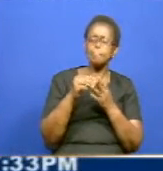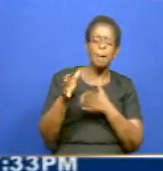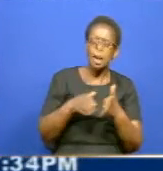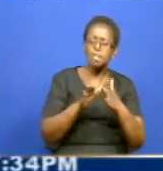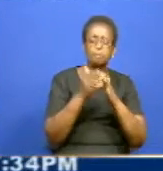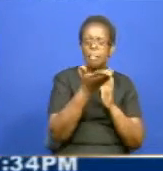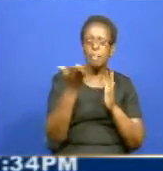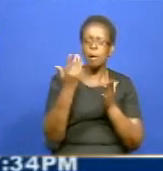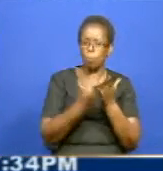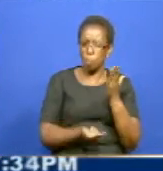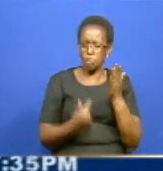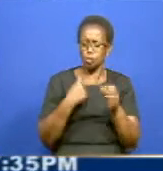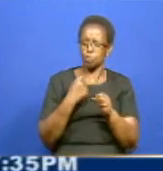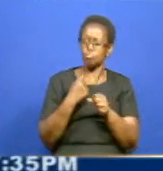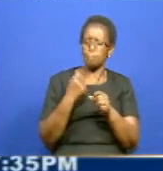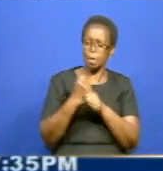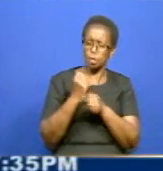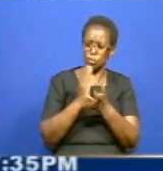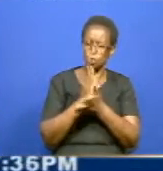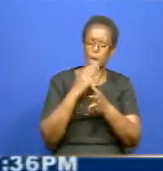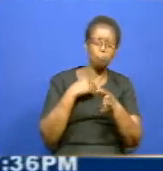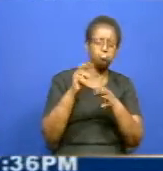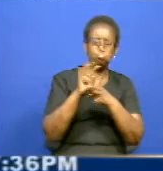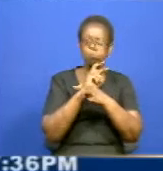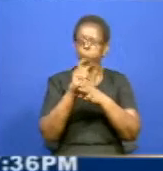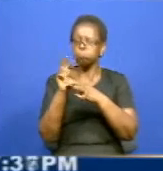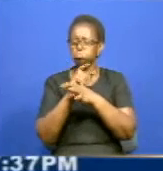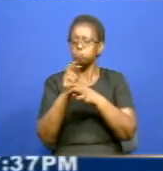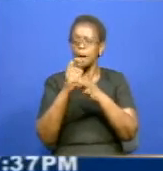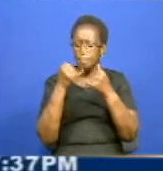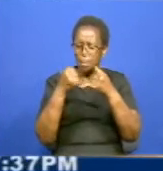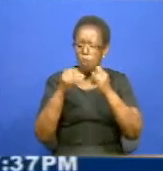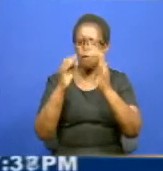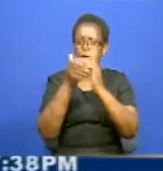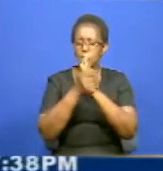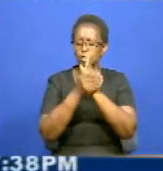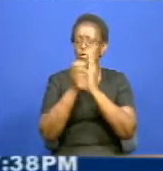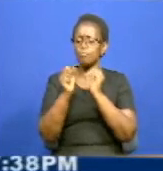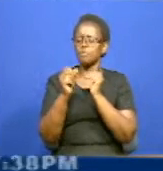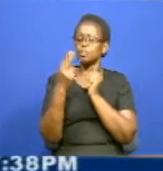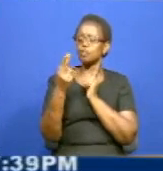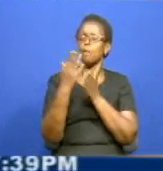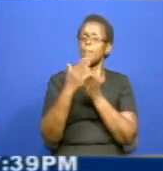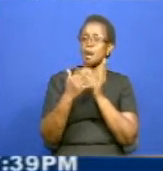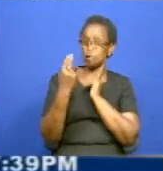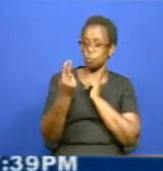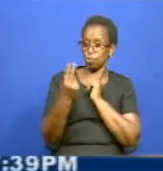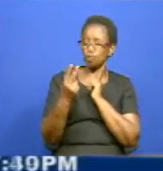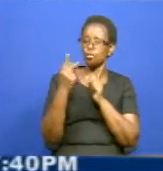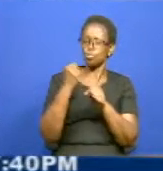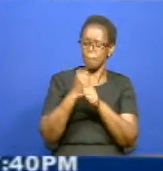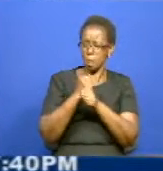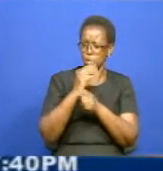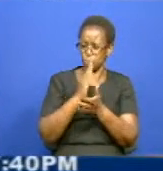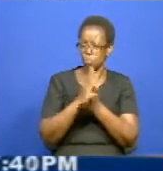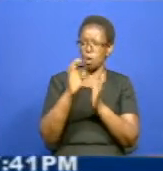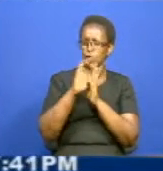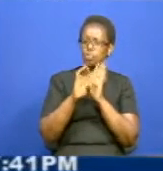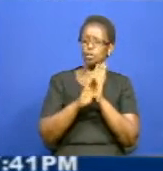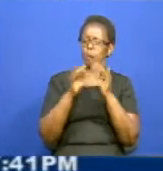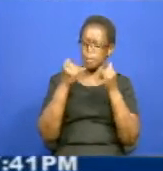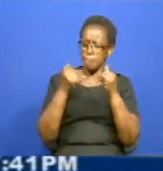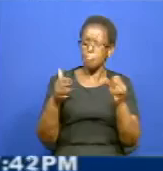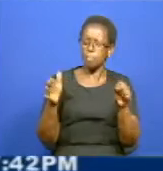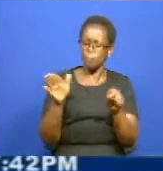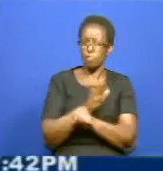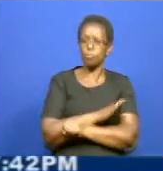Article 54(2) of the Constitution in order to ensure full implementation of the Constitution, of